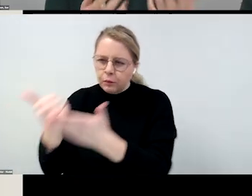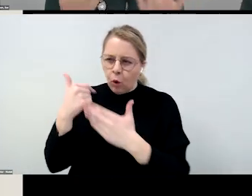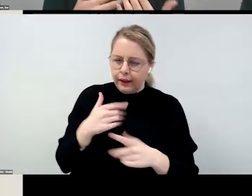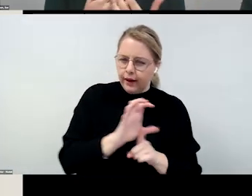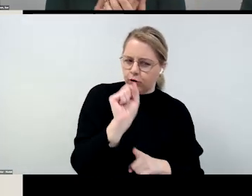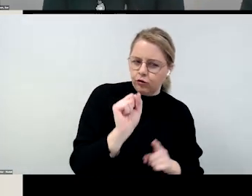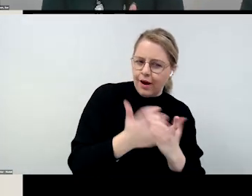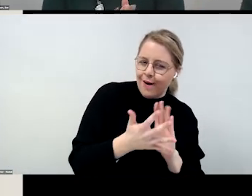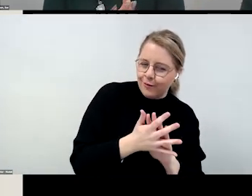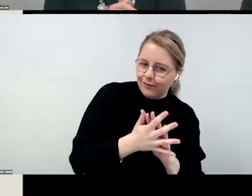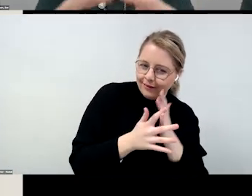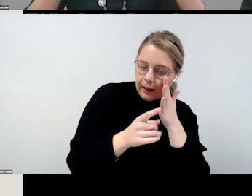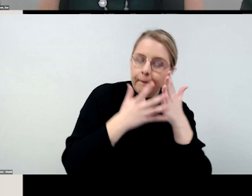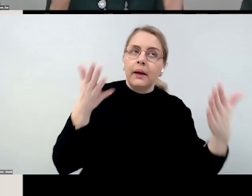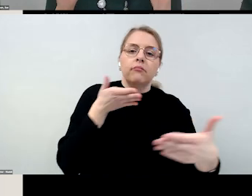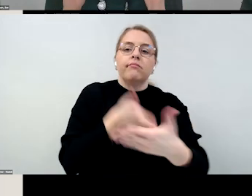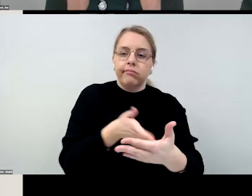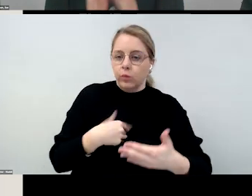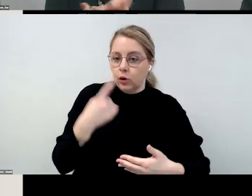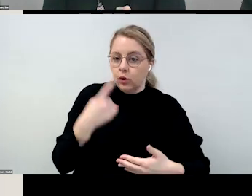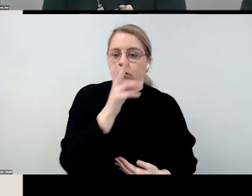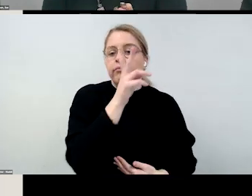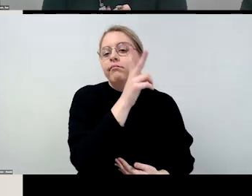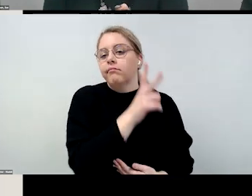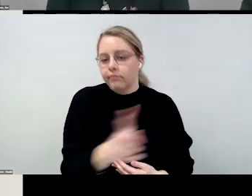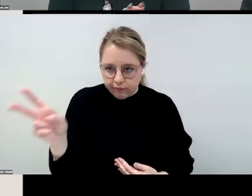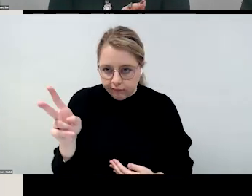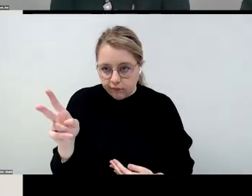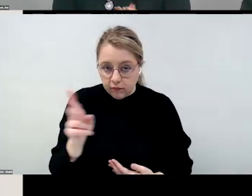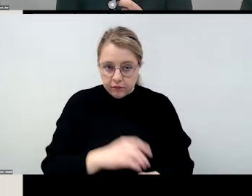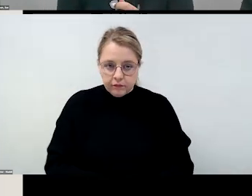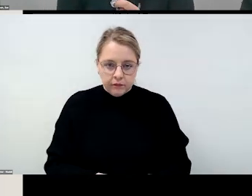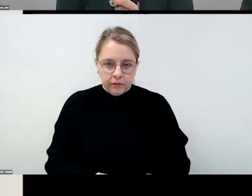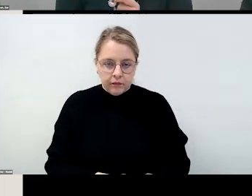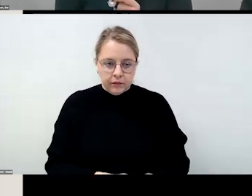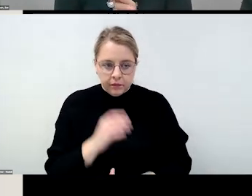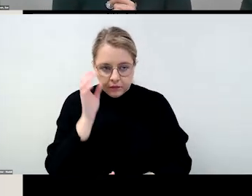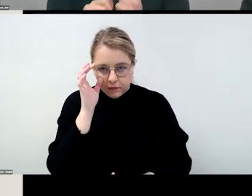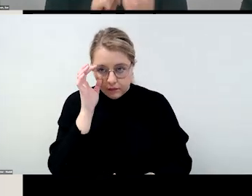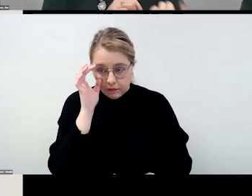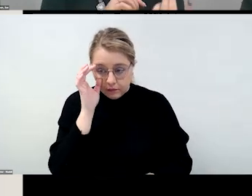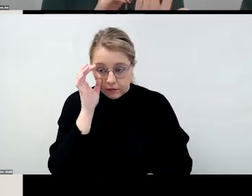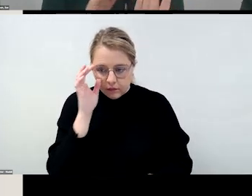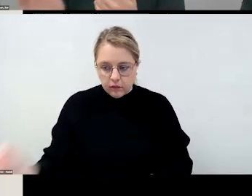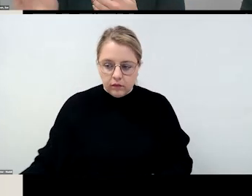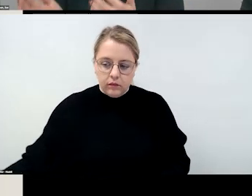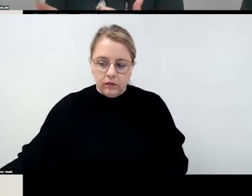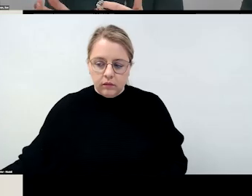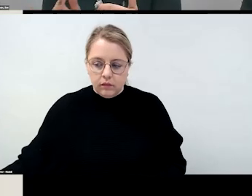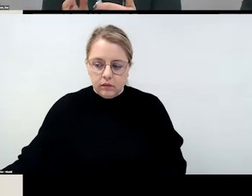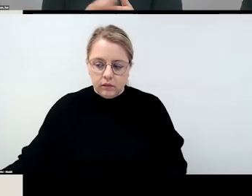This was the biggest barrier that stood out to us when we spoke to people about this particular part of their healthcare journey. And there are lots